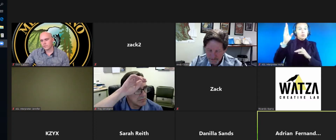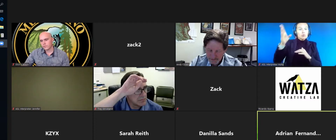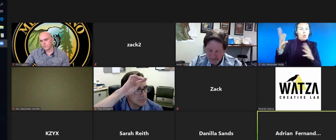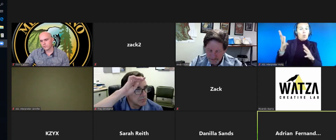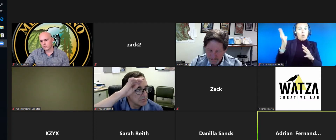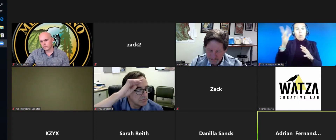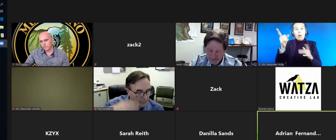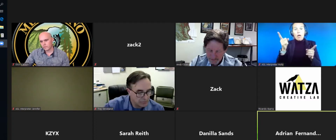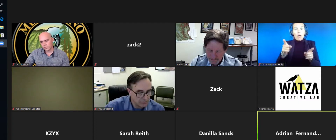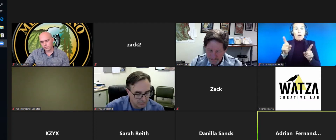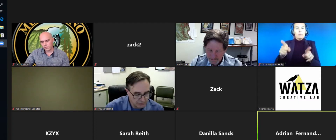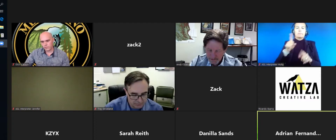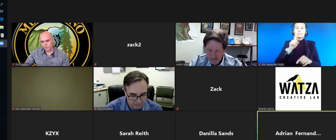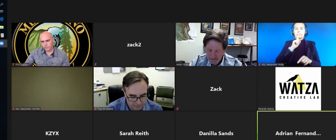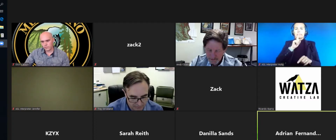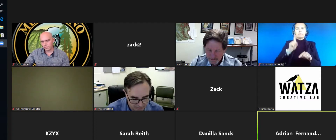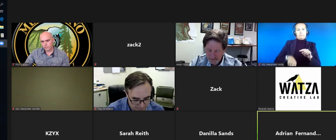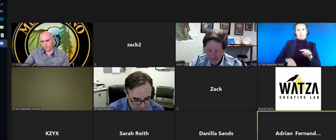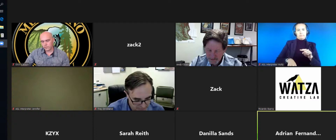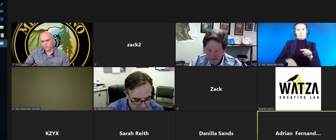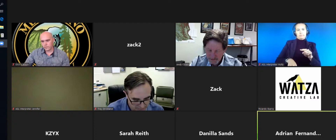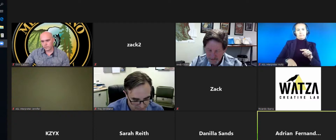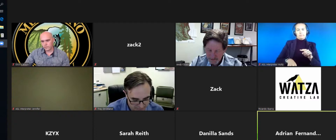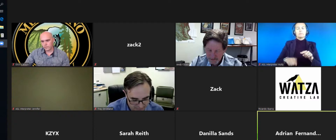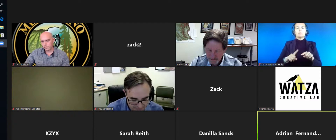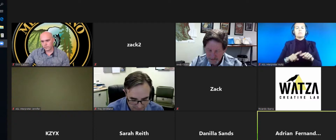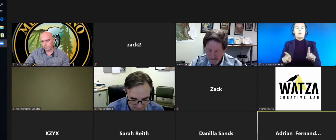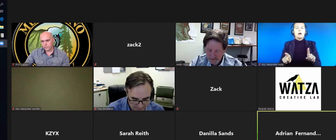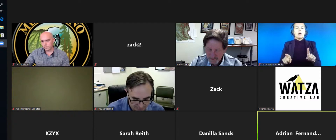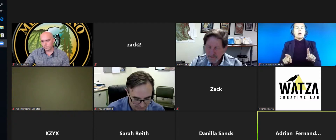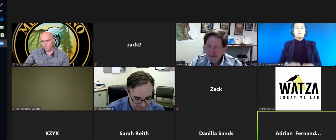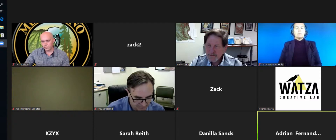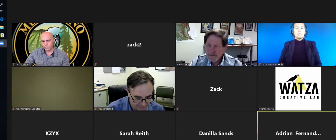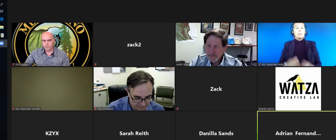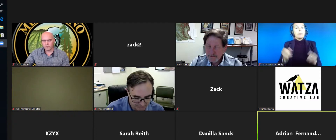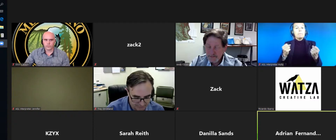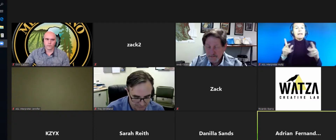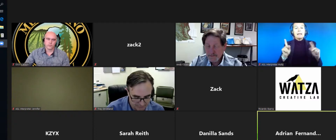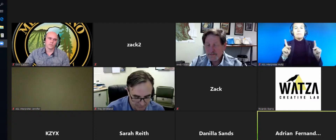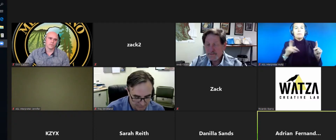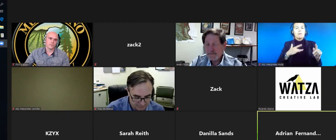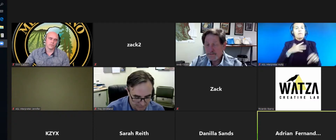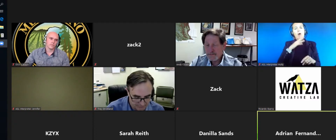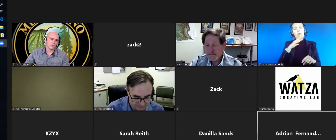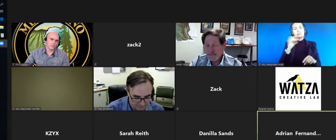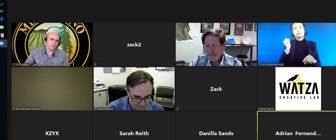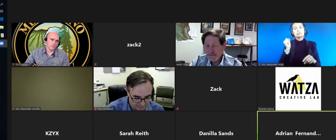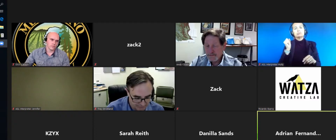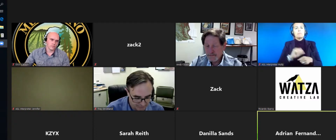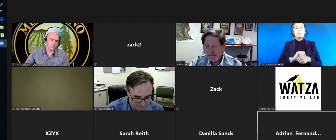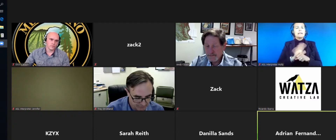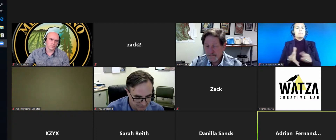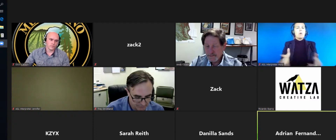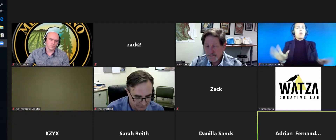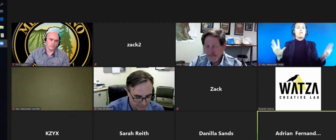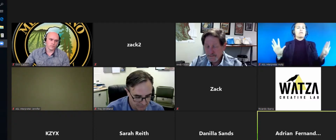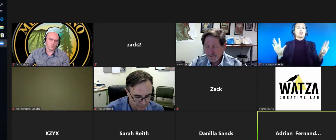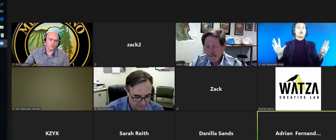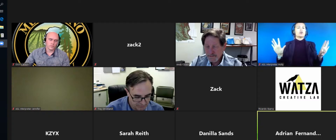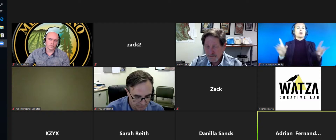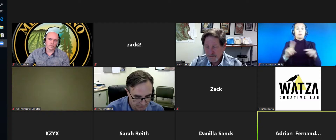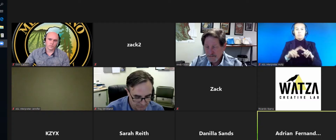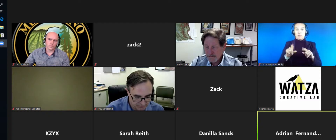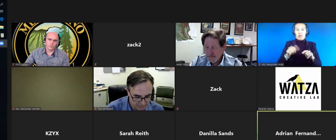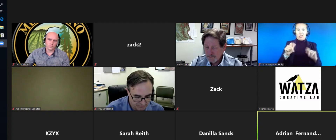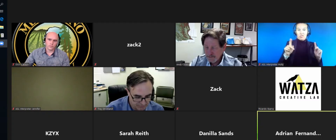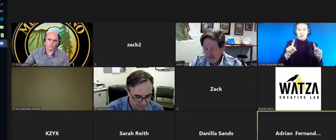I think that a thing, a lot of people feel like the pandemic is over, but a lot of people are still very worried that we could see